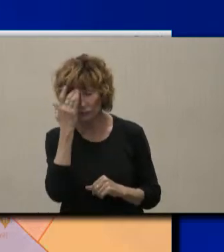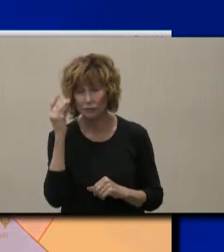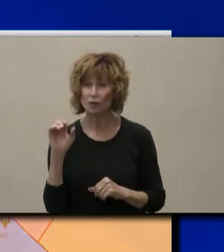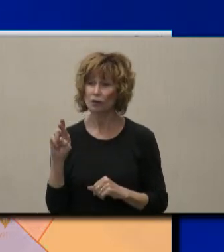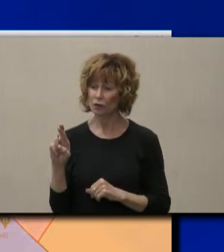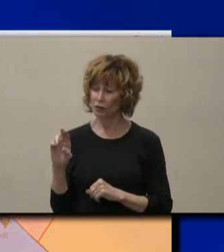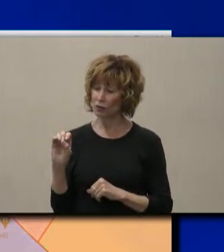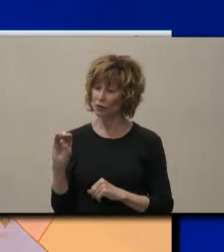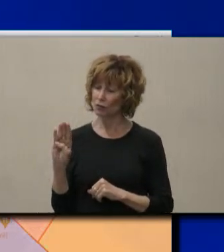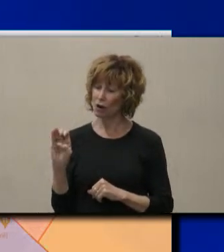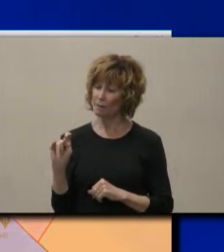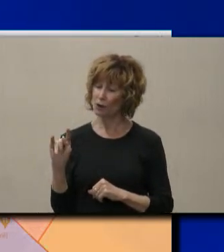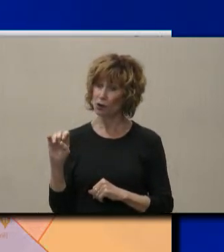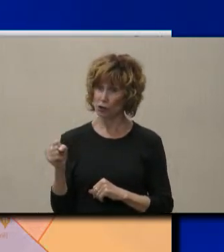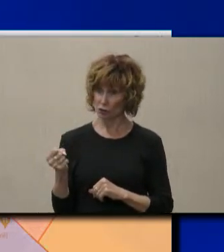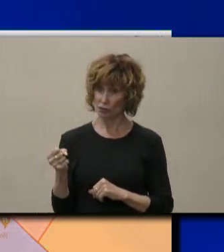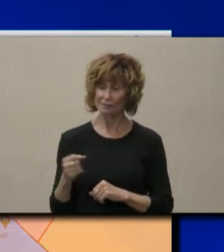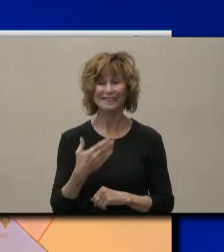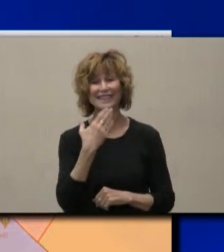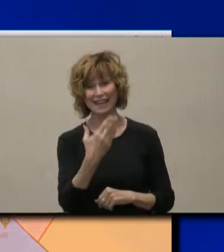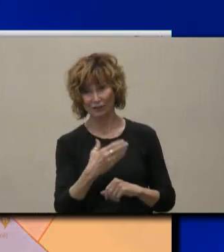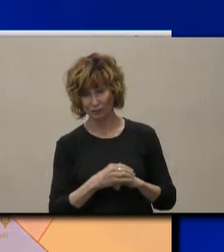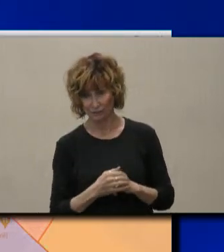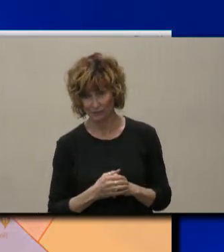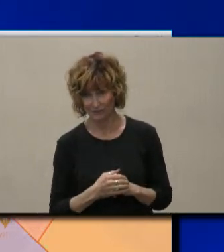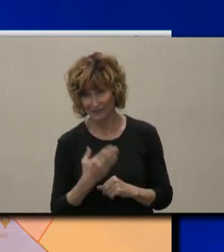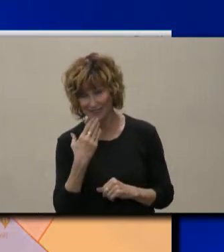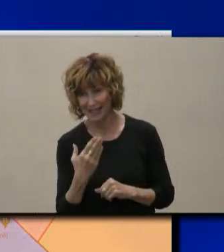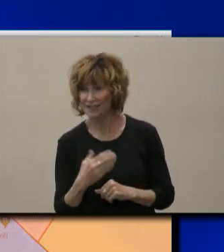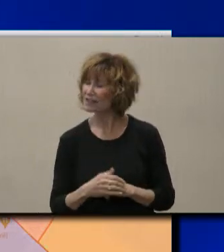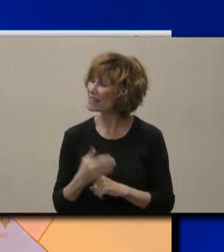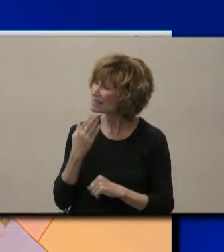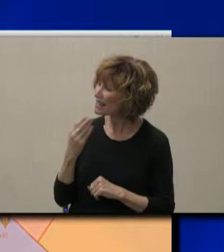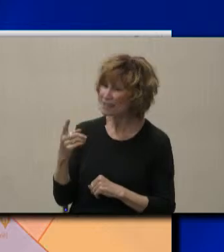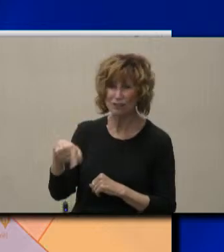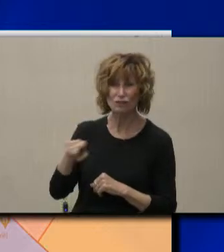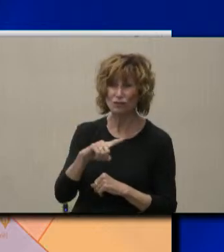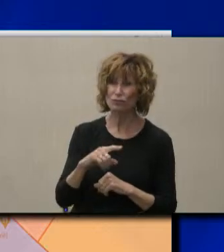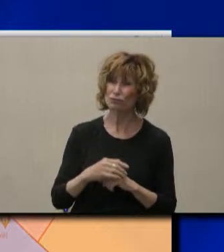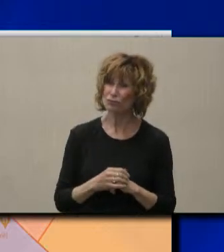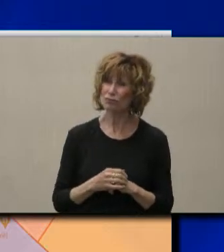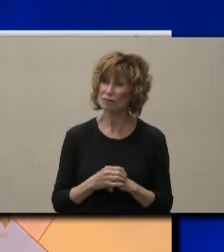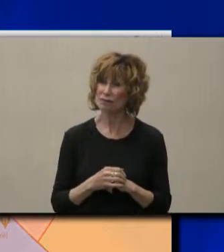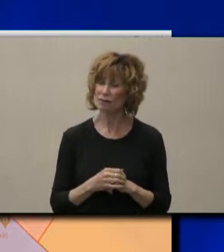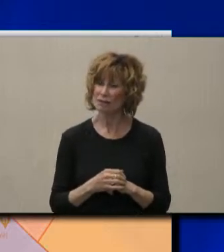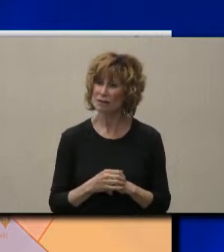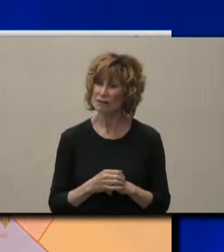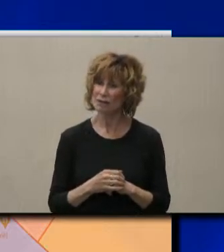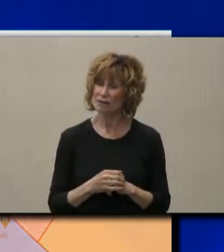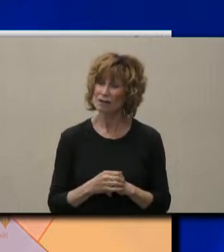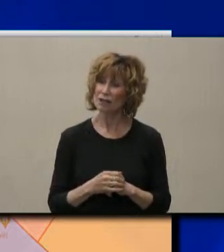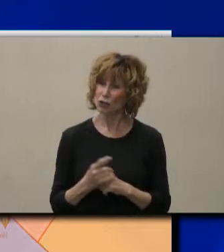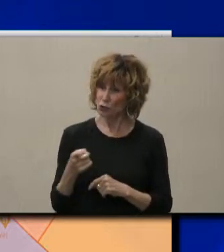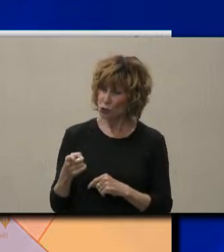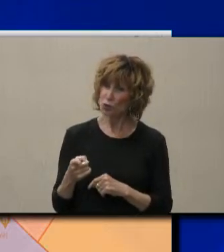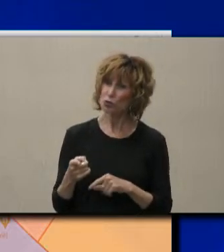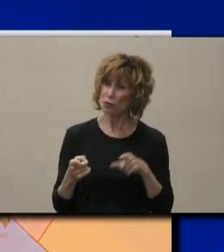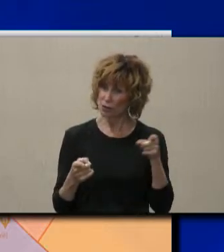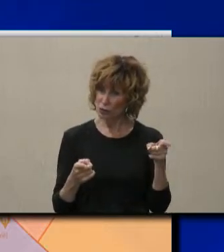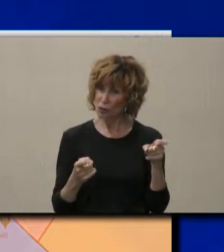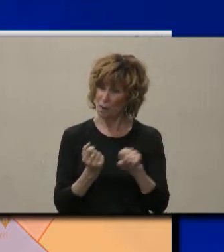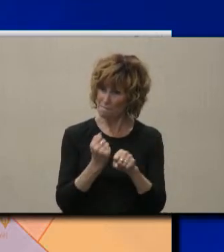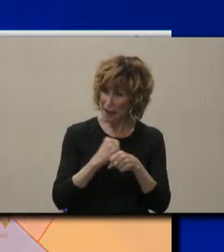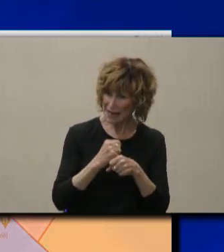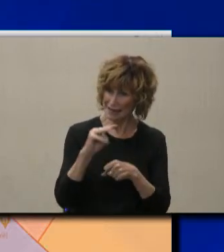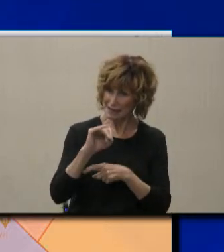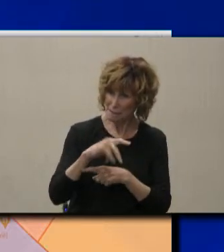Roberts? Yeah, thank you. I do appreciate you guys taking the council's considerations for